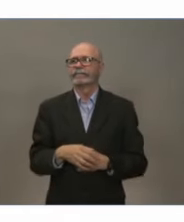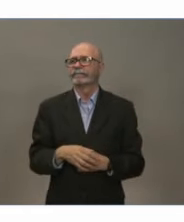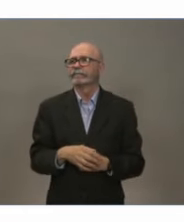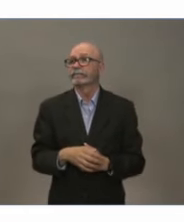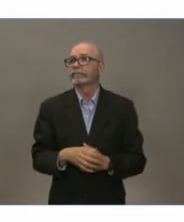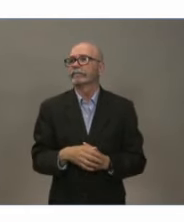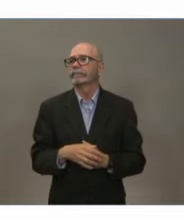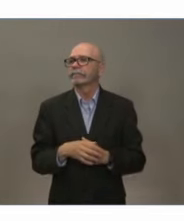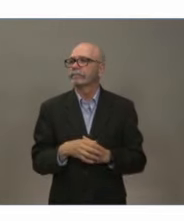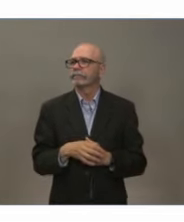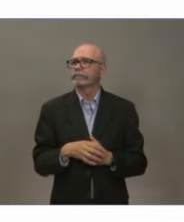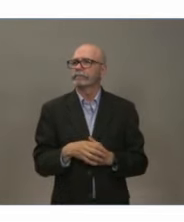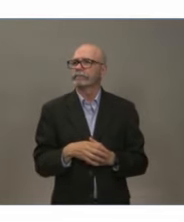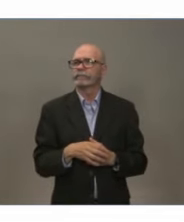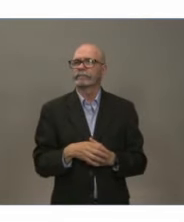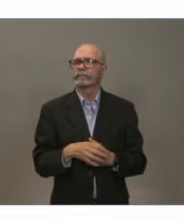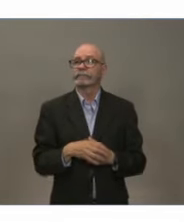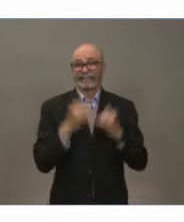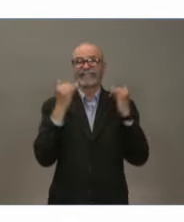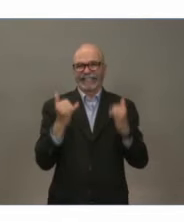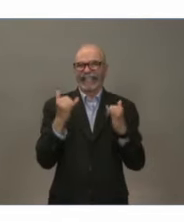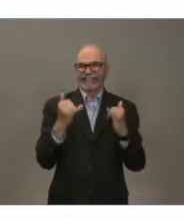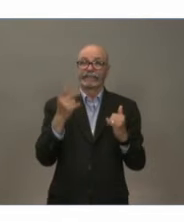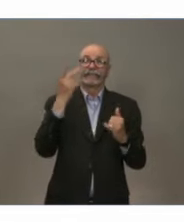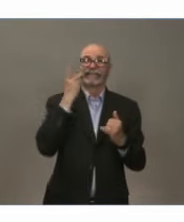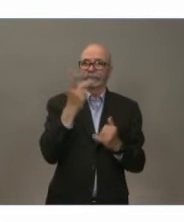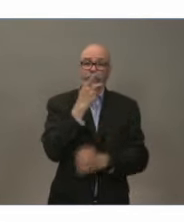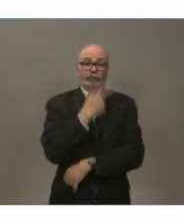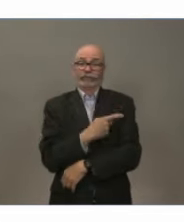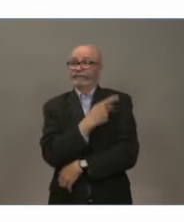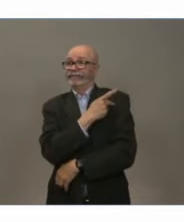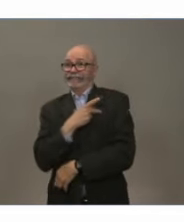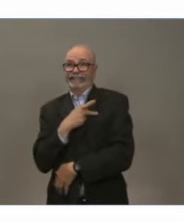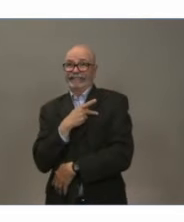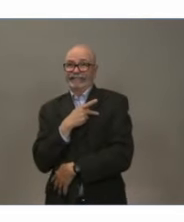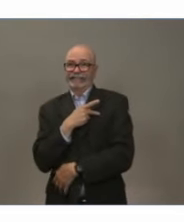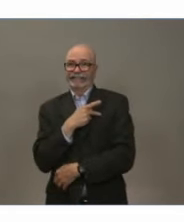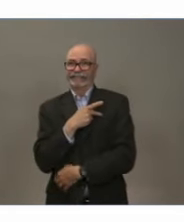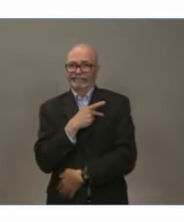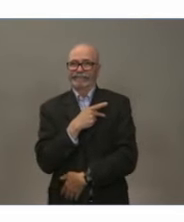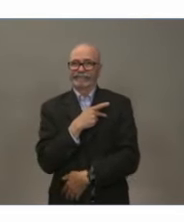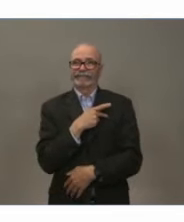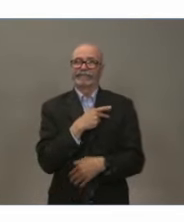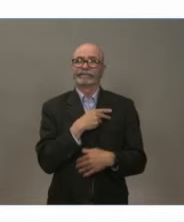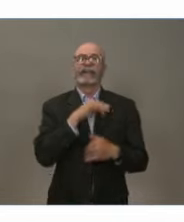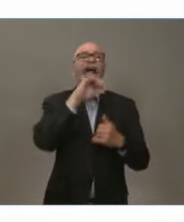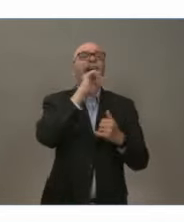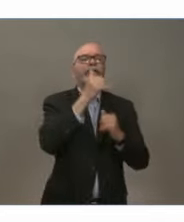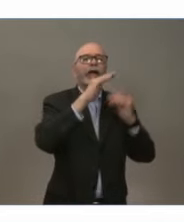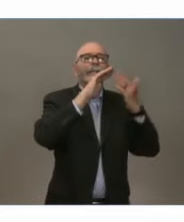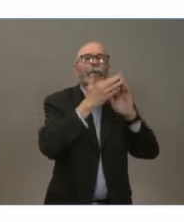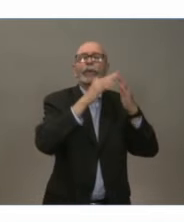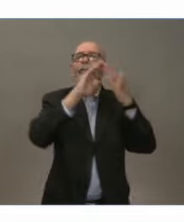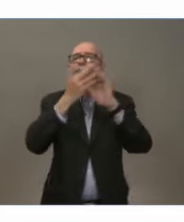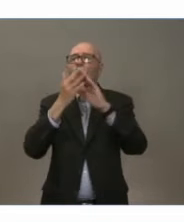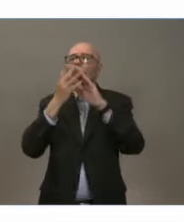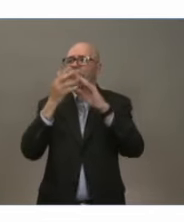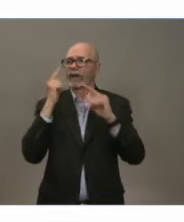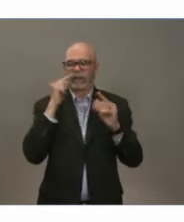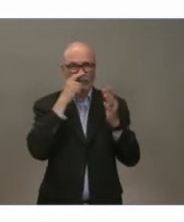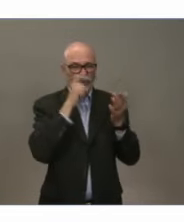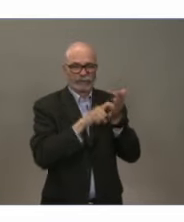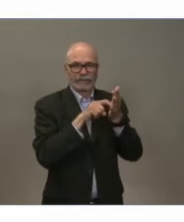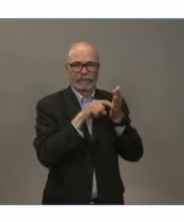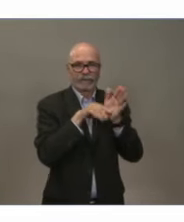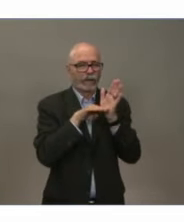So that's where we are today at a provincial level, and then looking at some of our communities and what's driving our disease transmission and